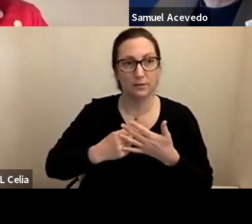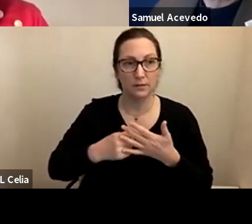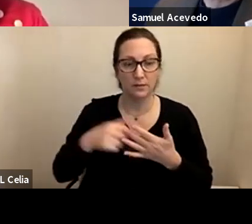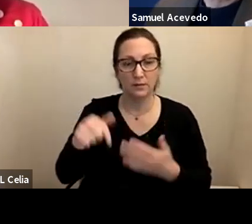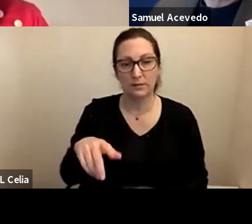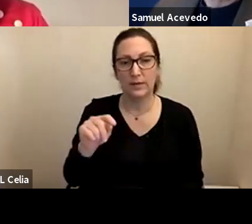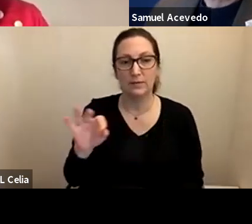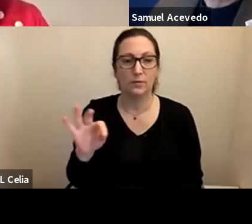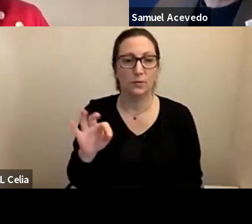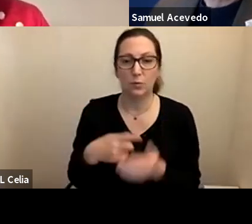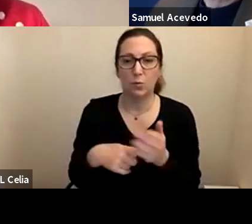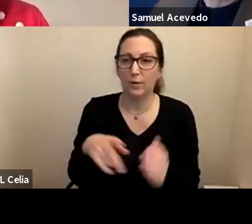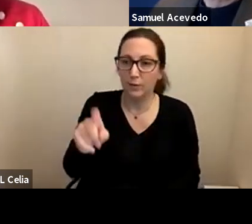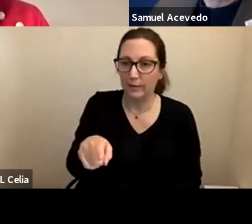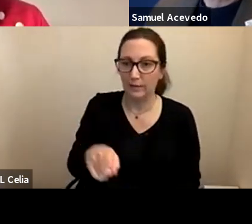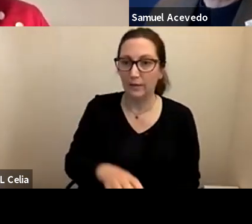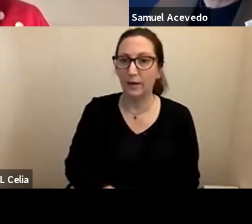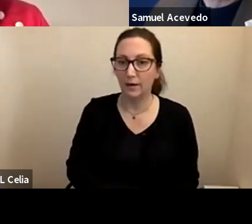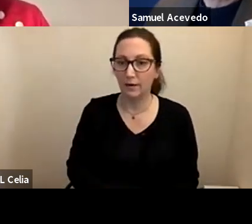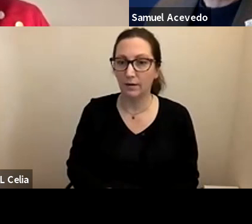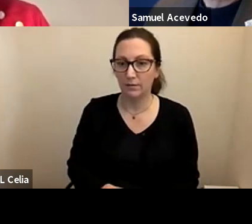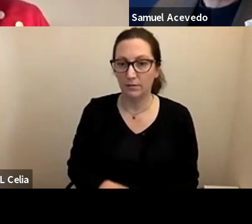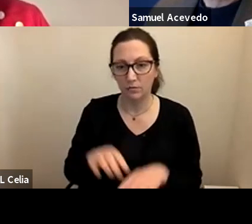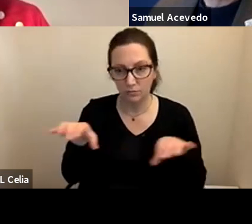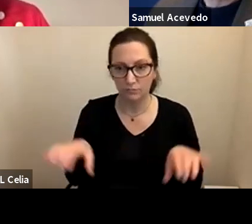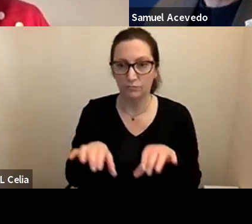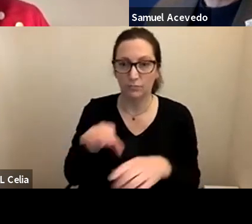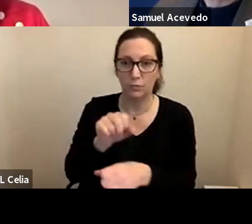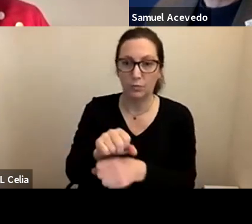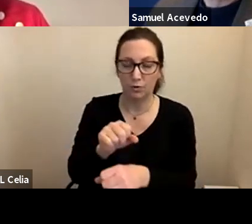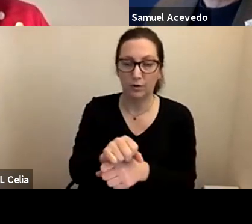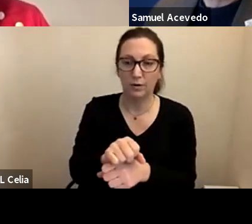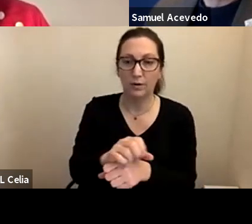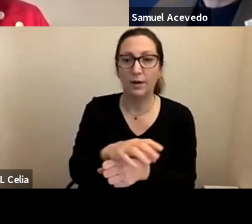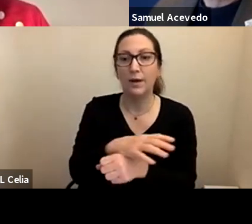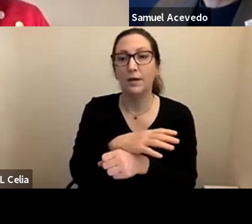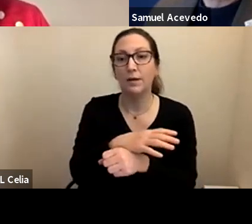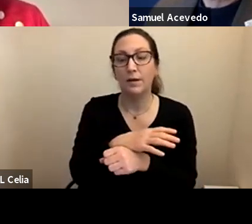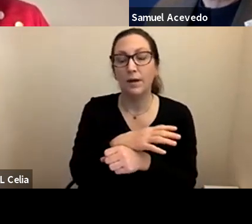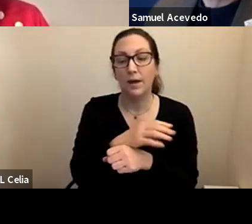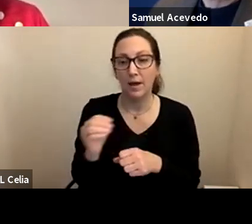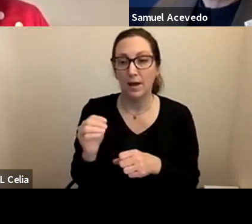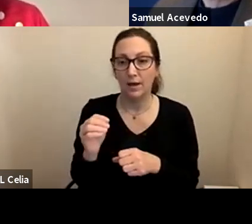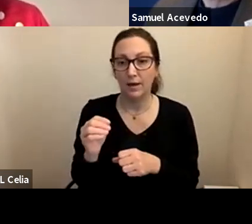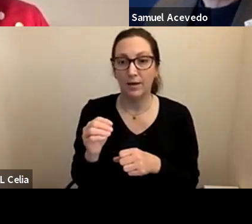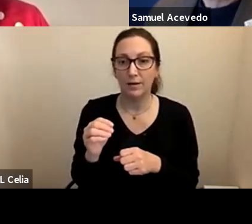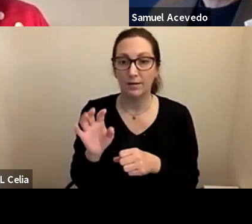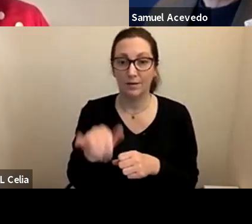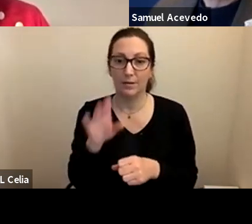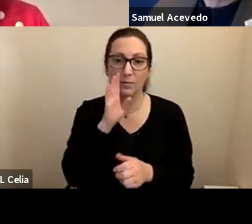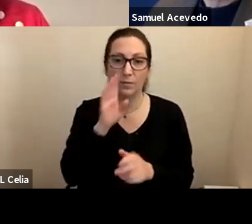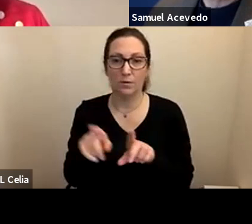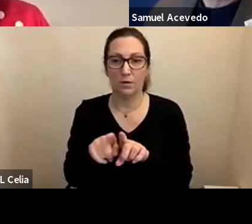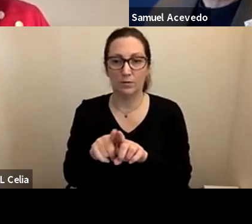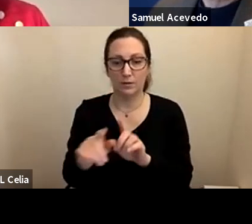force needs in order to do its work in the short term, and also to identify what